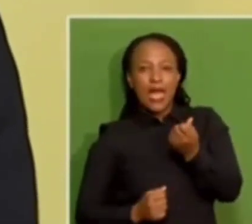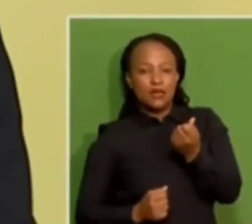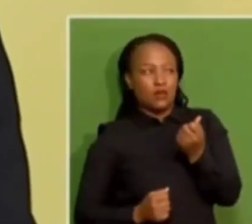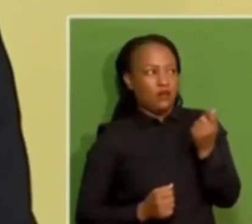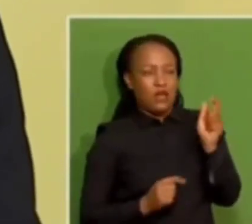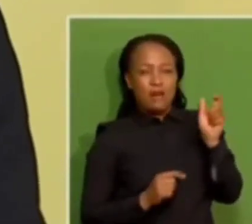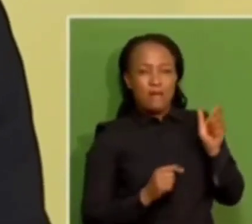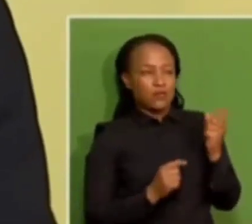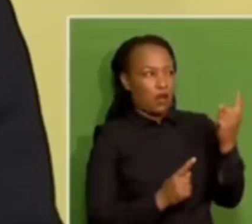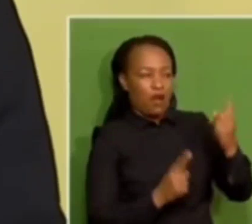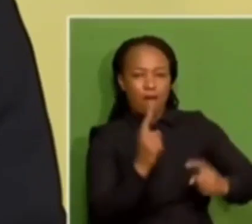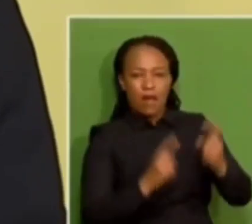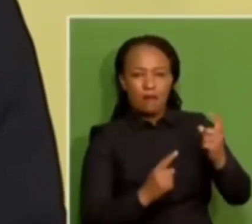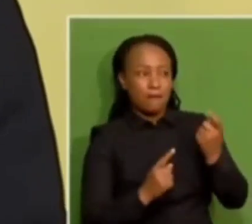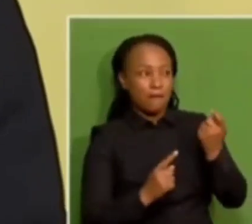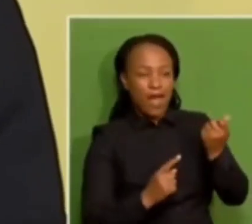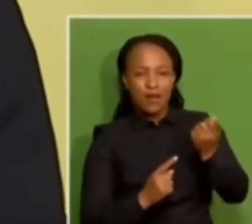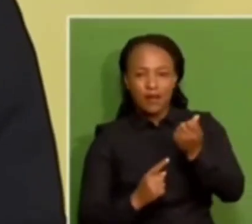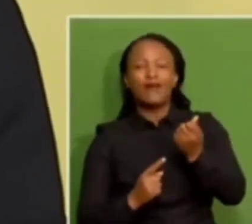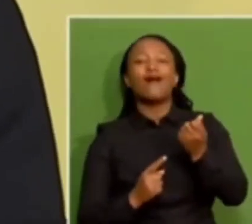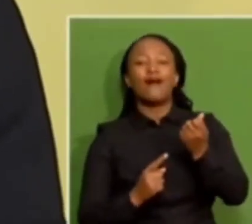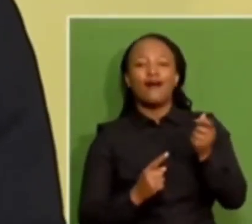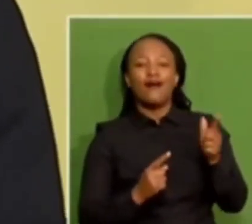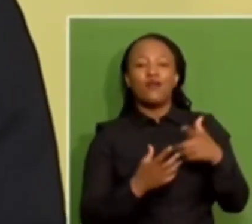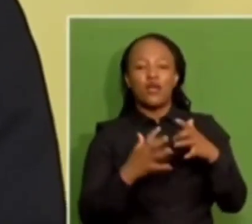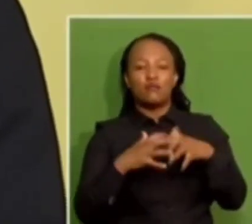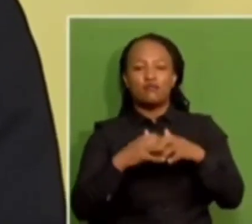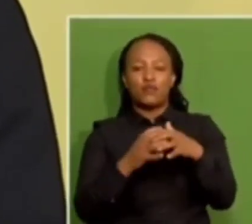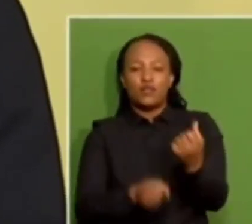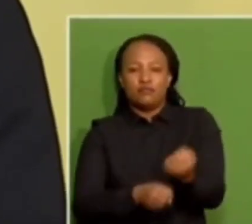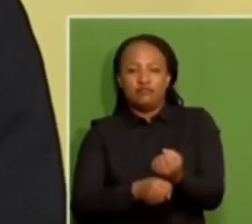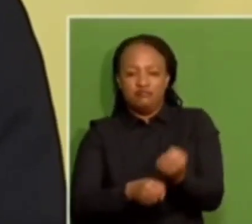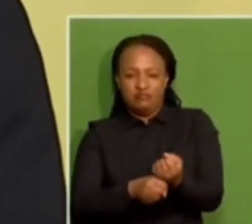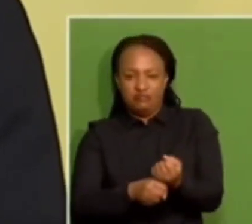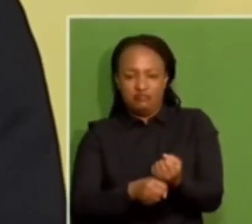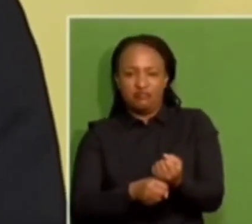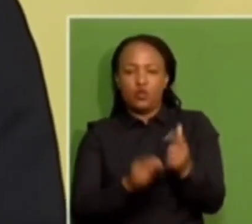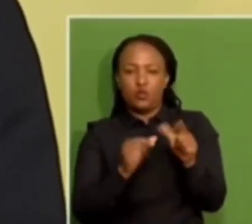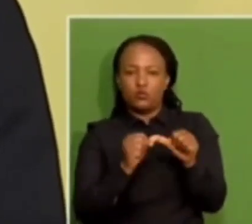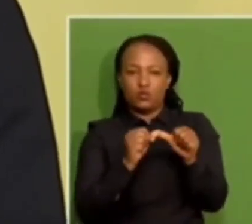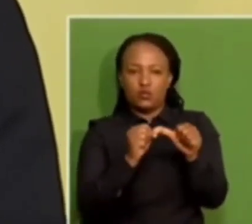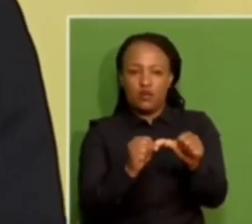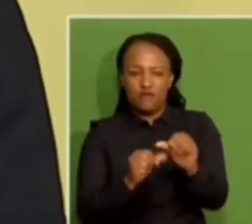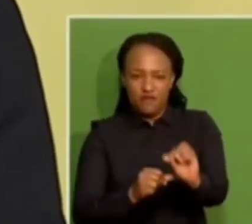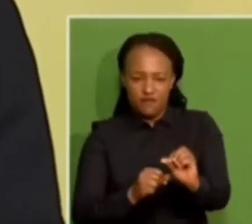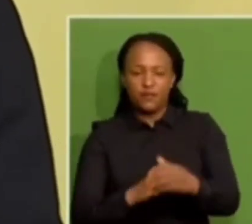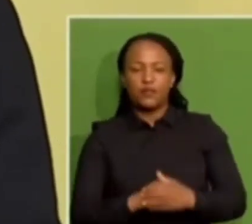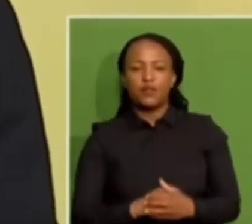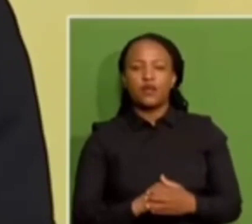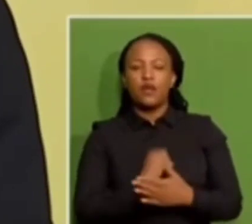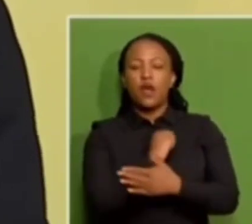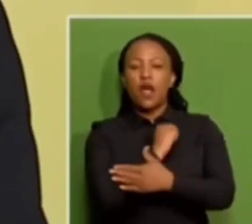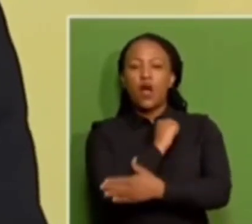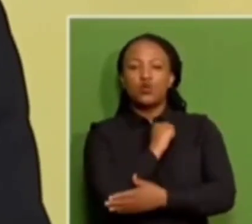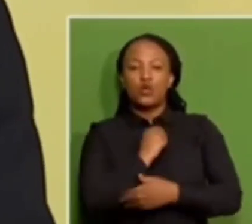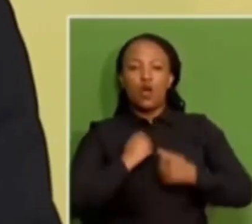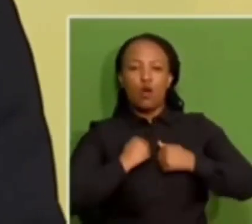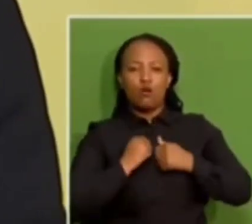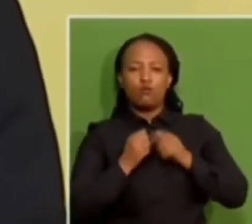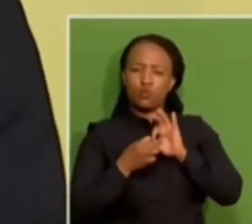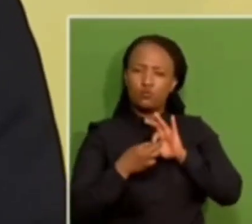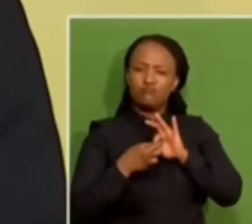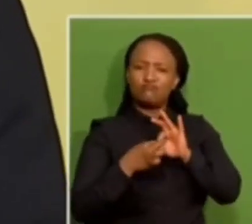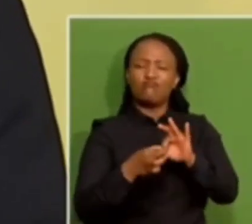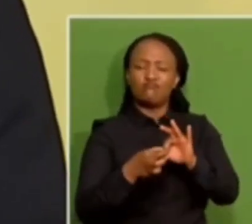for every Rand we attract jobs are created and sustained our country is